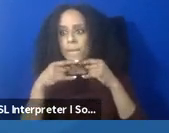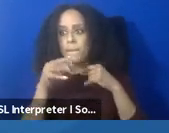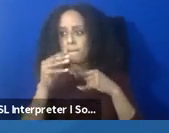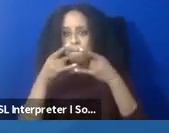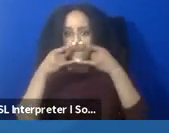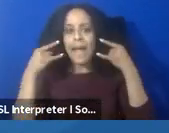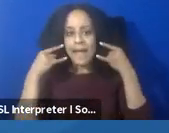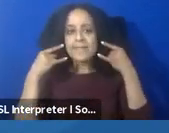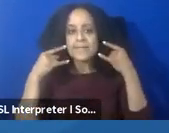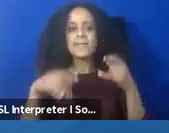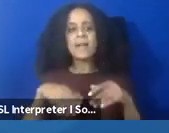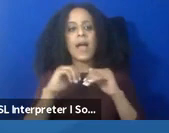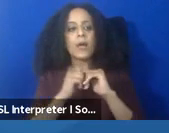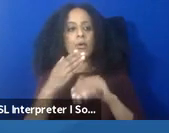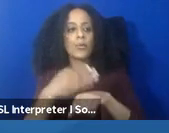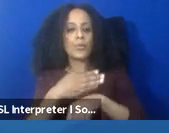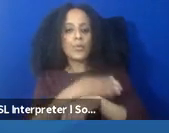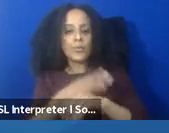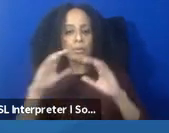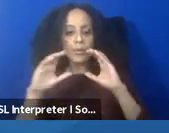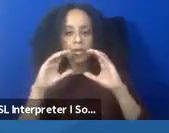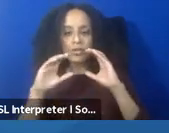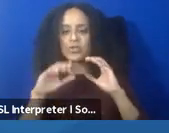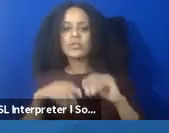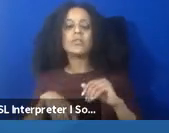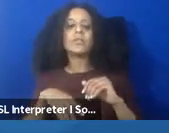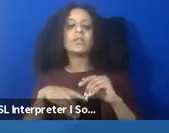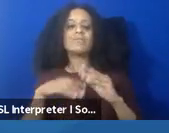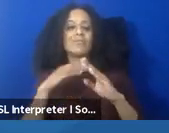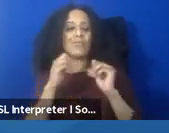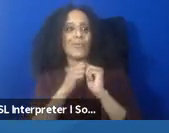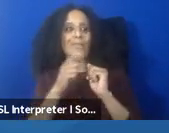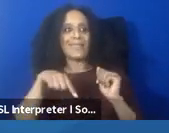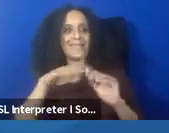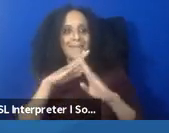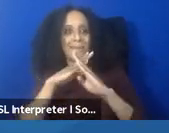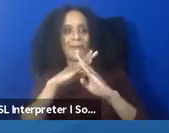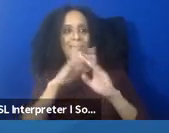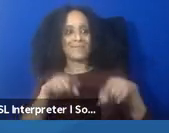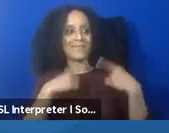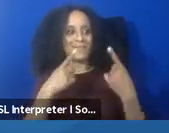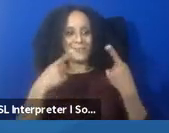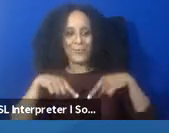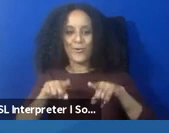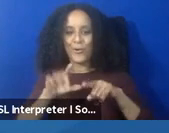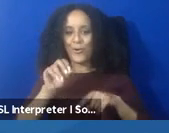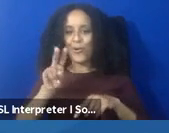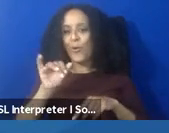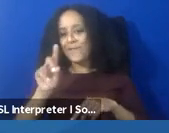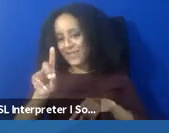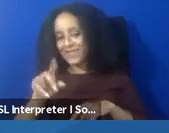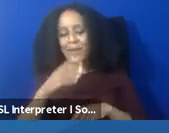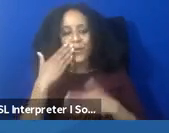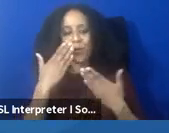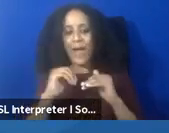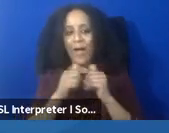to improve communication with these barriers? And definitely in this time of COVID, and we don't know how long this is